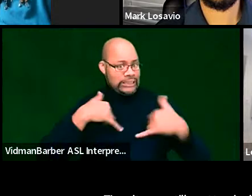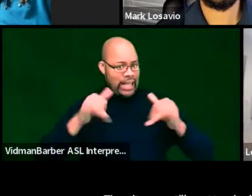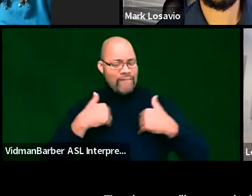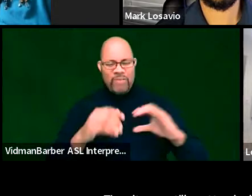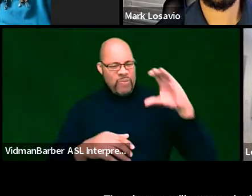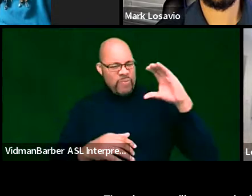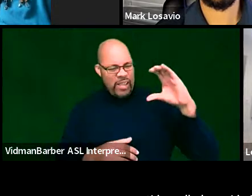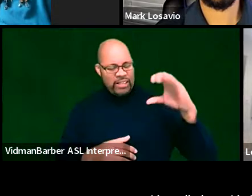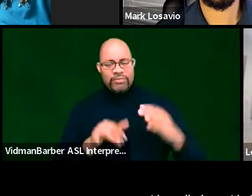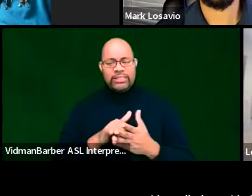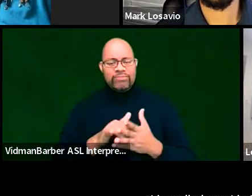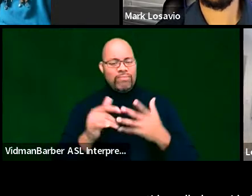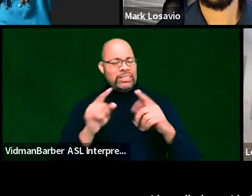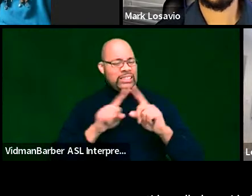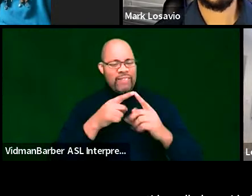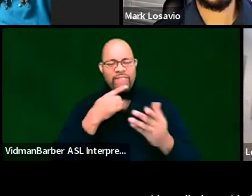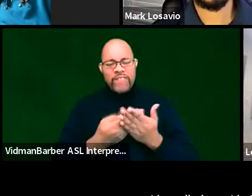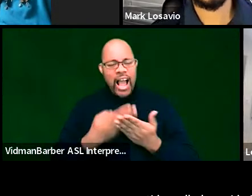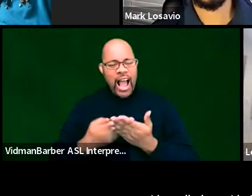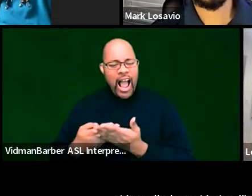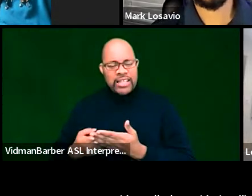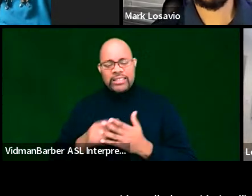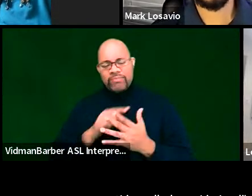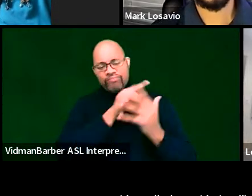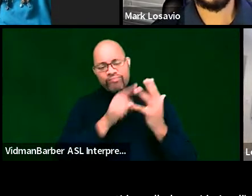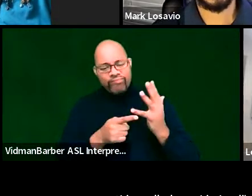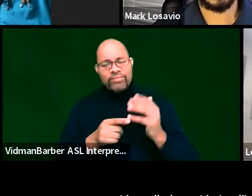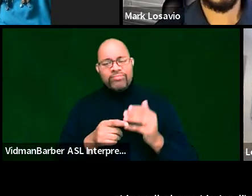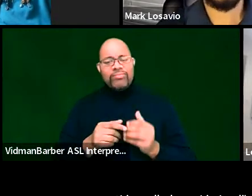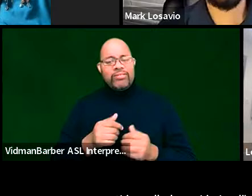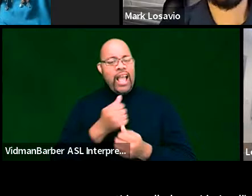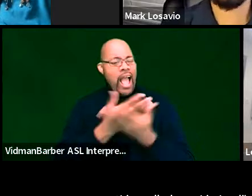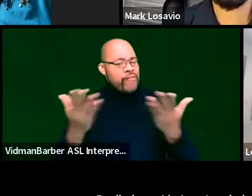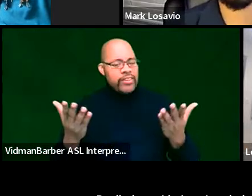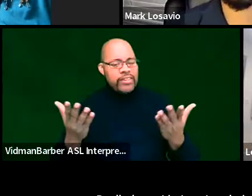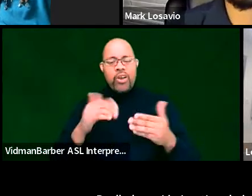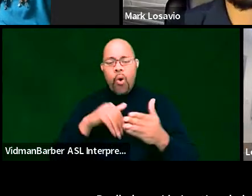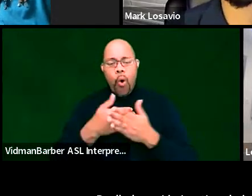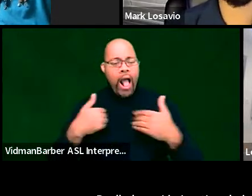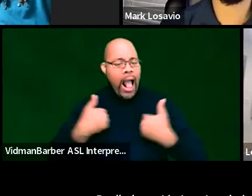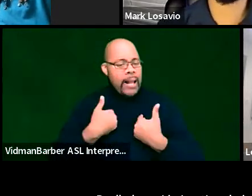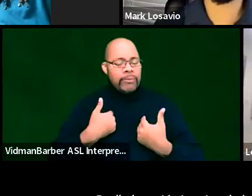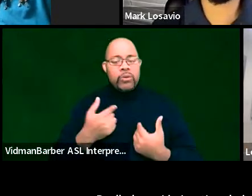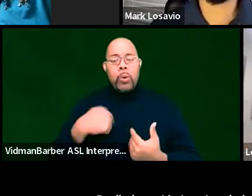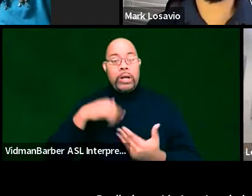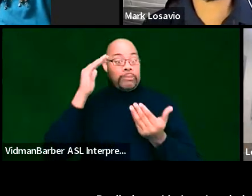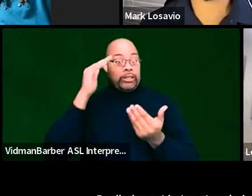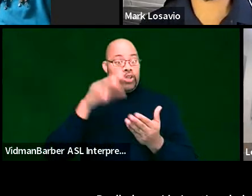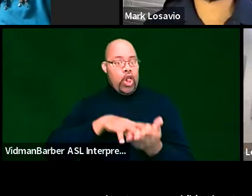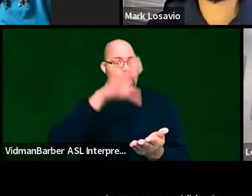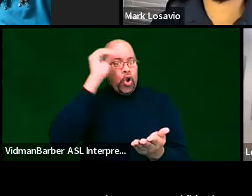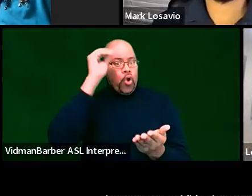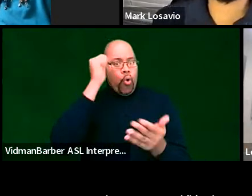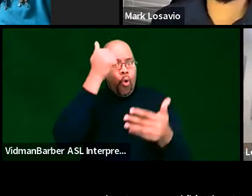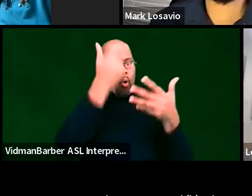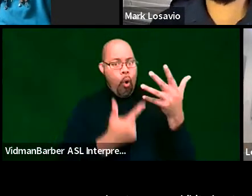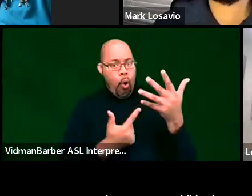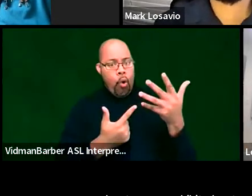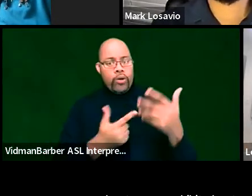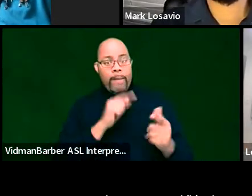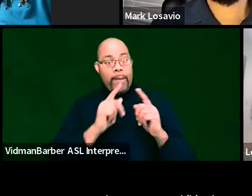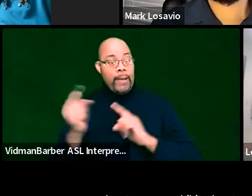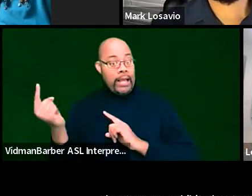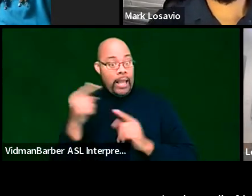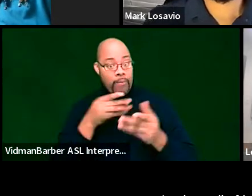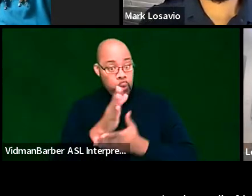large binder that is just a whole bunch of facts about every exhibit, about every animal. And we were expected to learn all of it. And when people